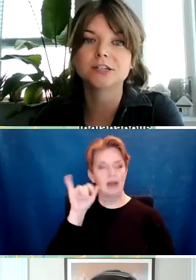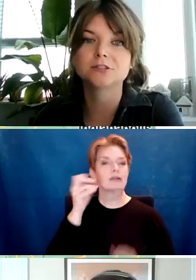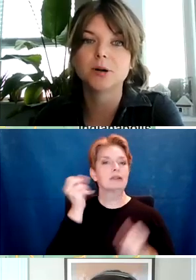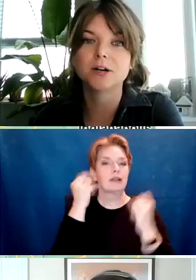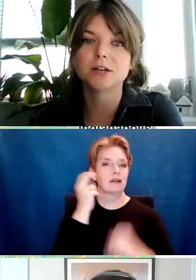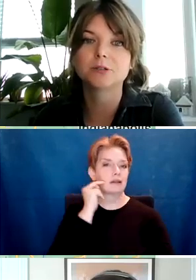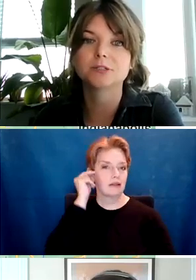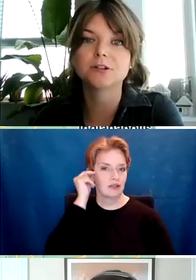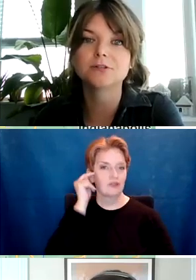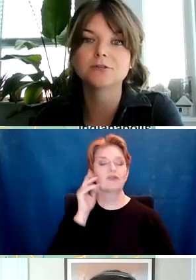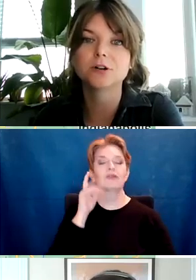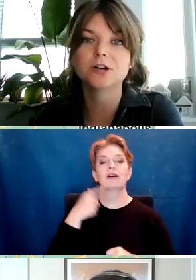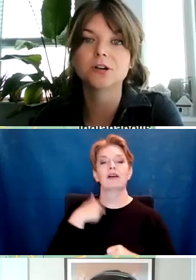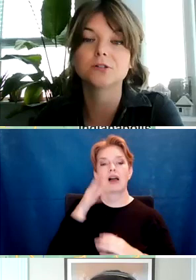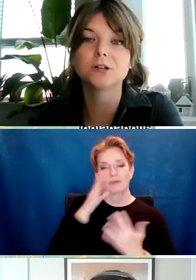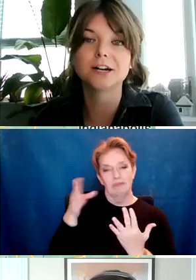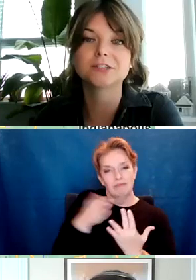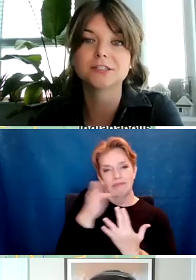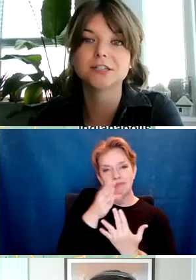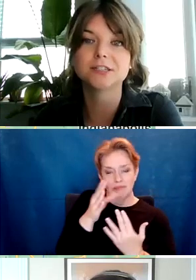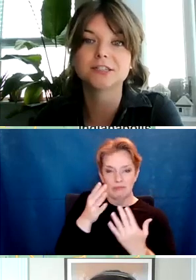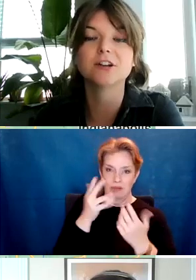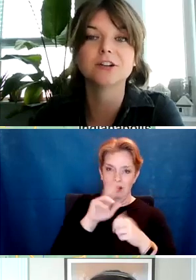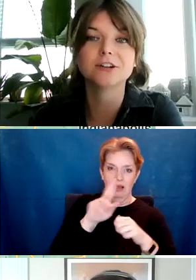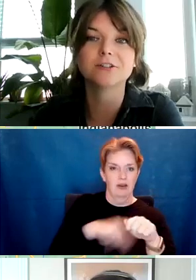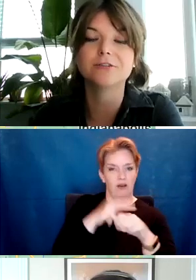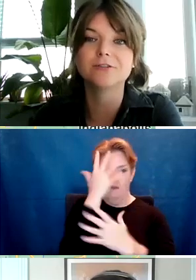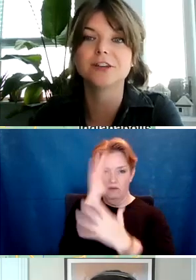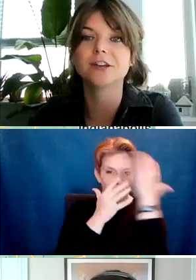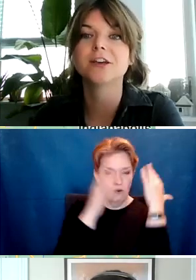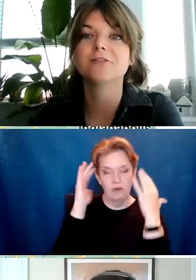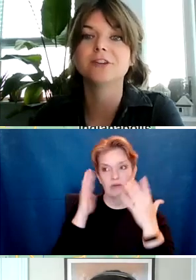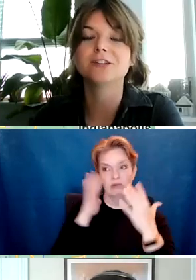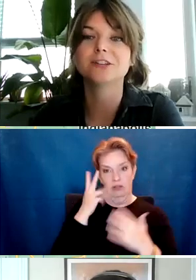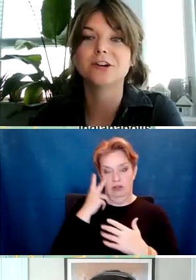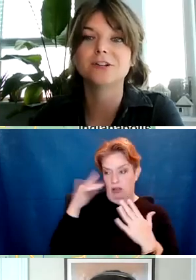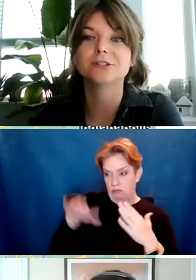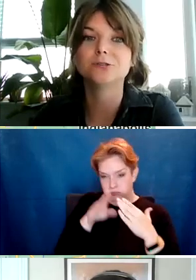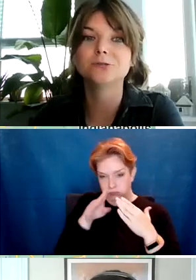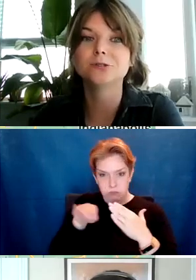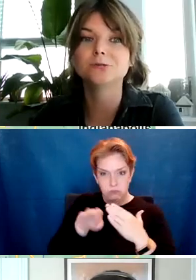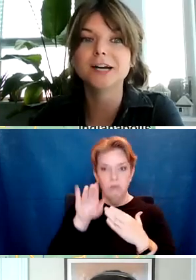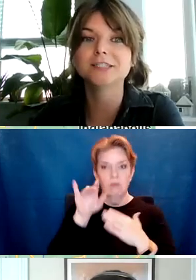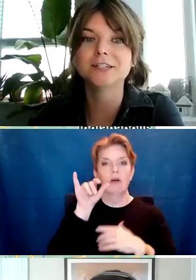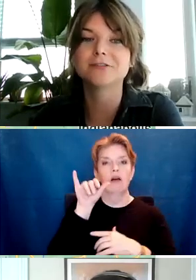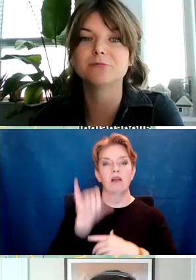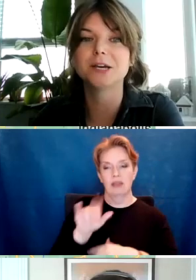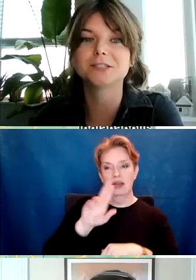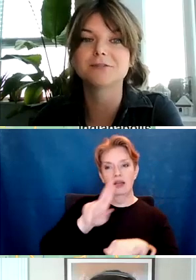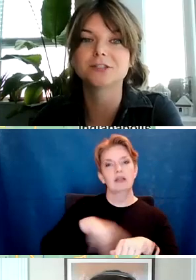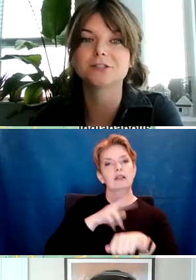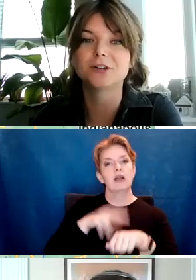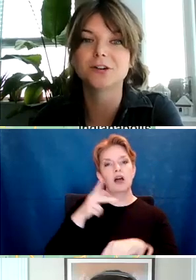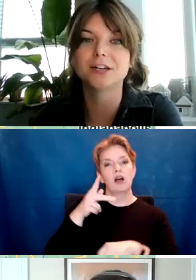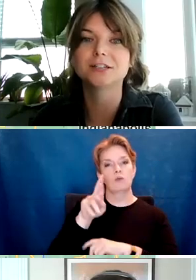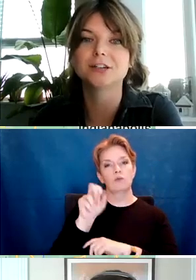Dunes National Park and Preserve, where you will actually see 750 feet tall dunes rising out of the base